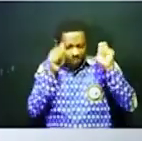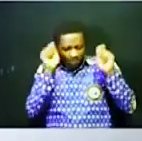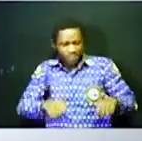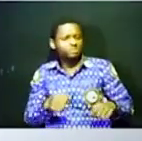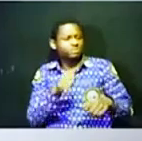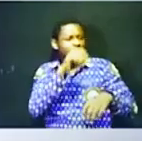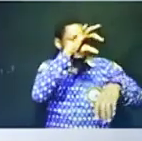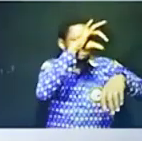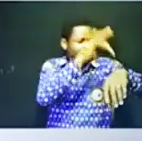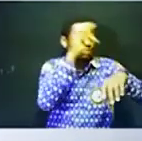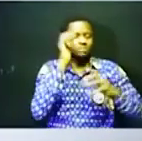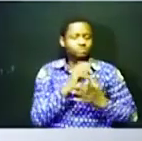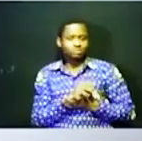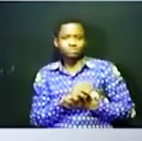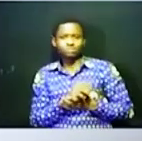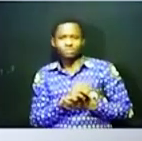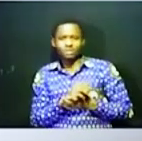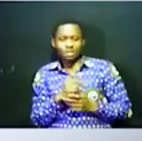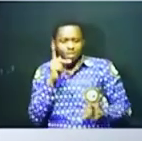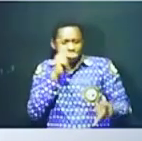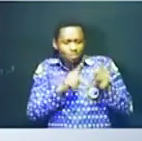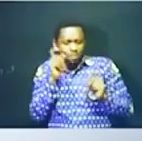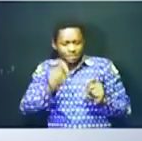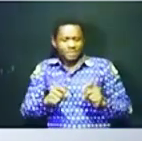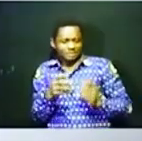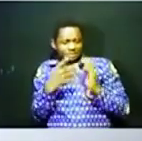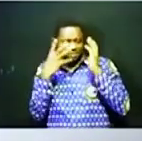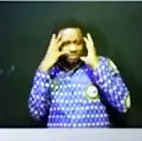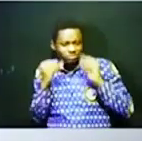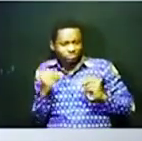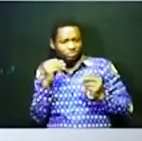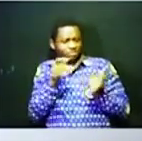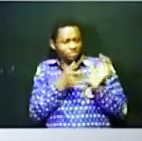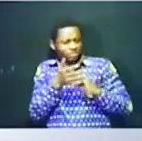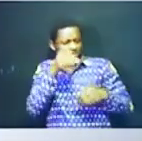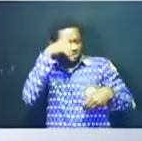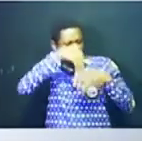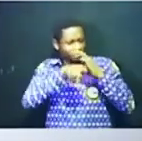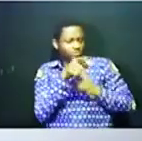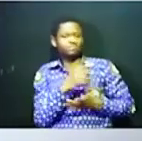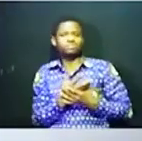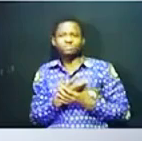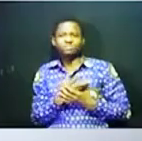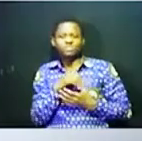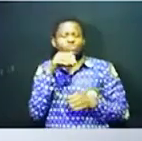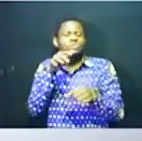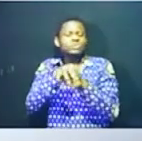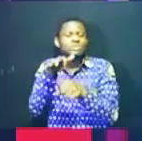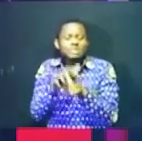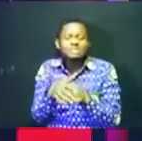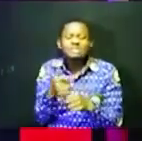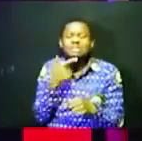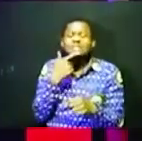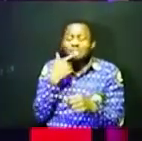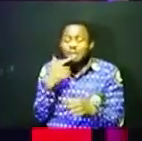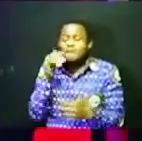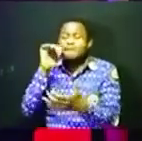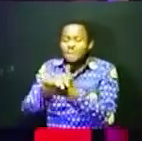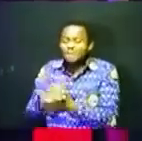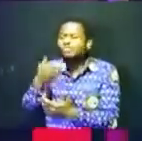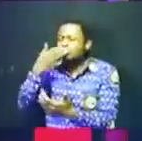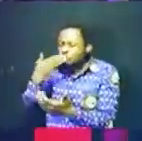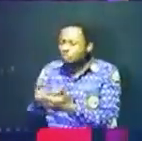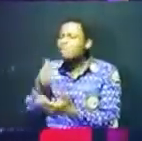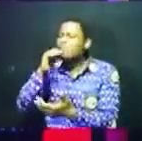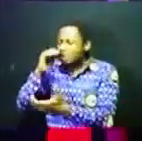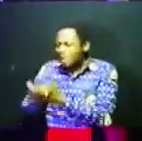it. No, to me some. They should be able to experience it. So to me, yeah, it is not enough to say marriages are good. And no, so I can see a